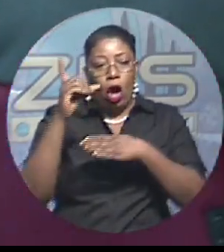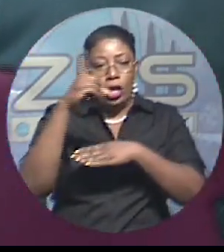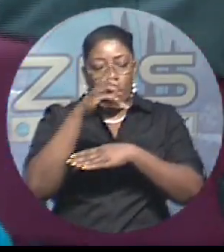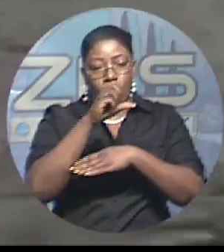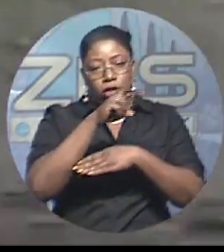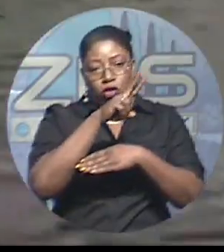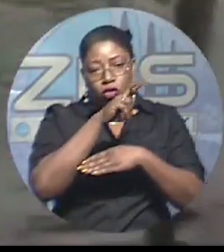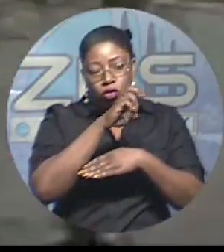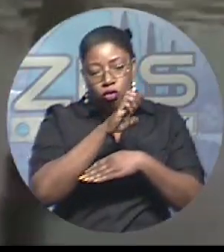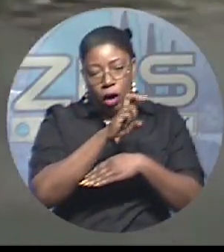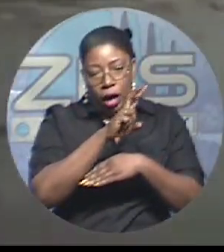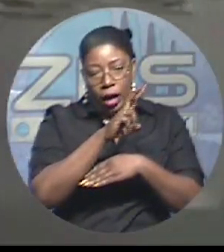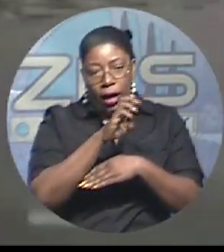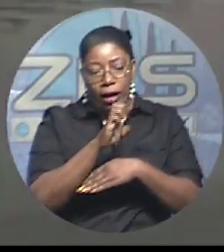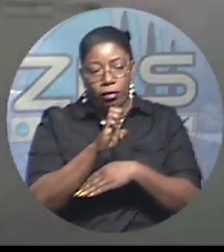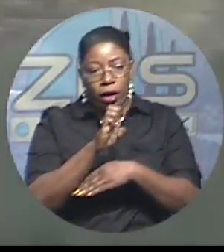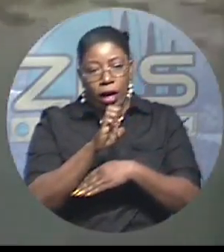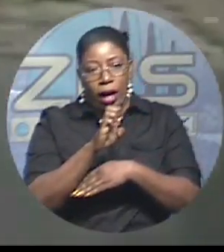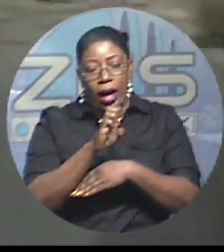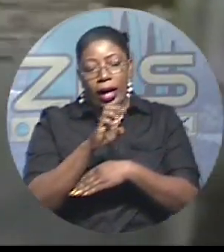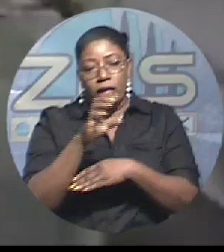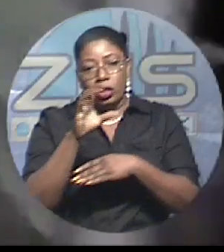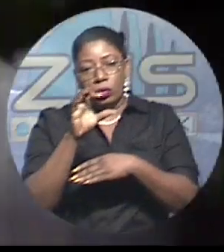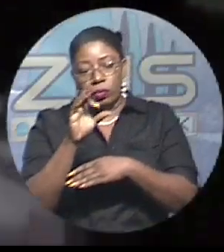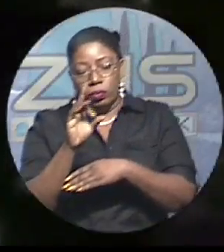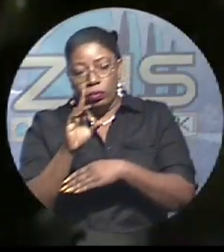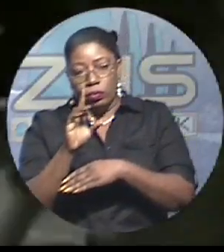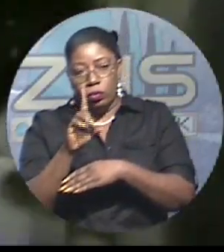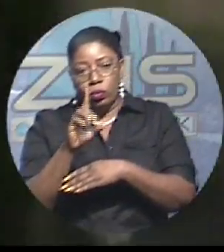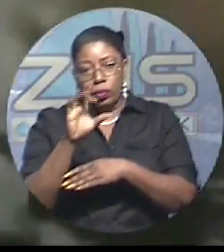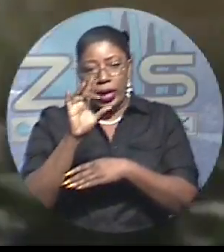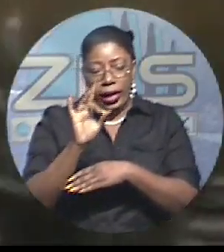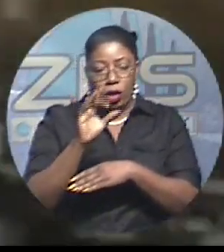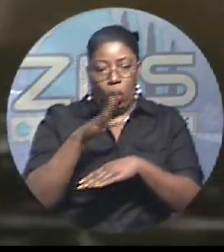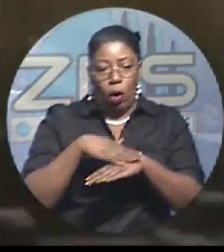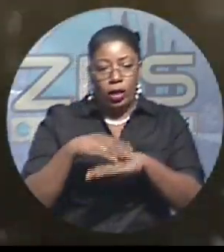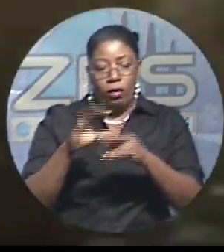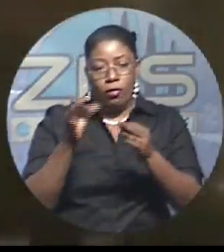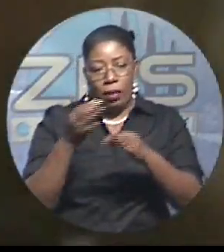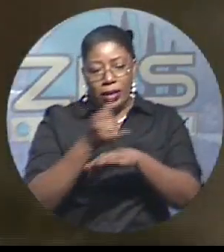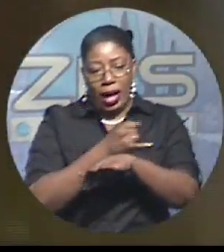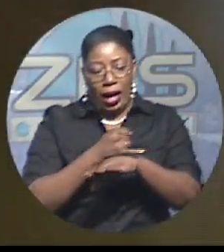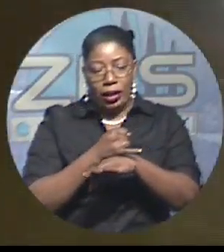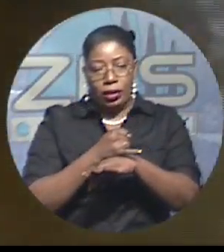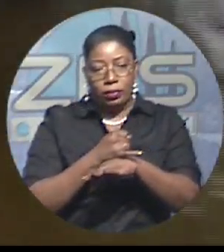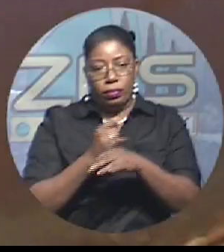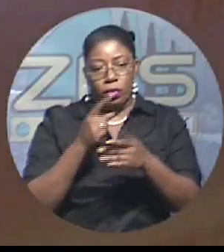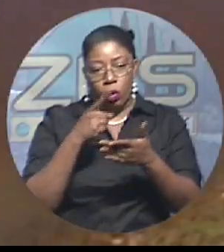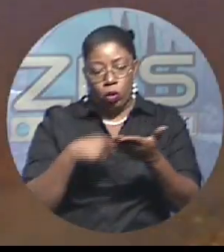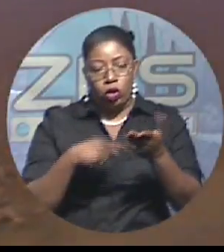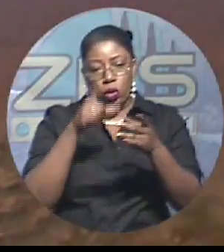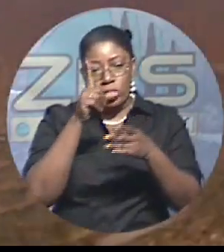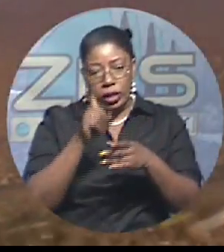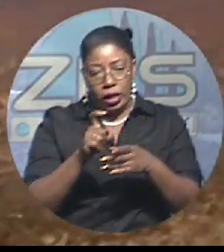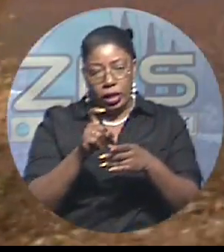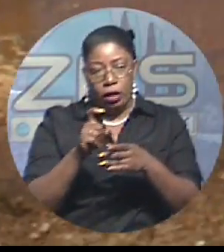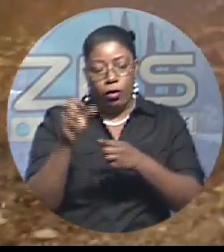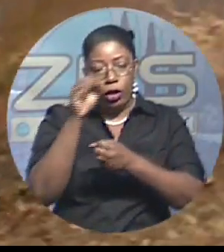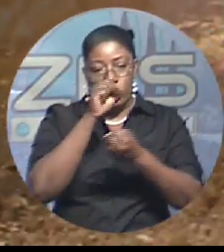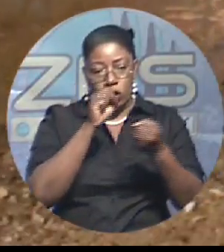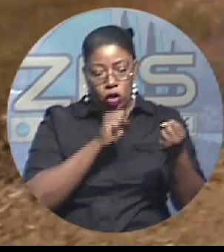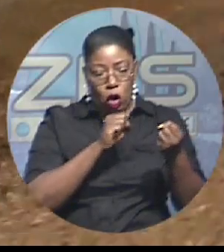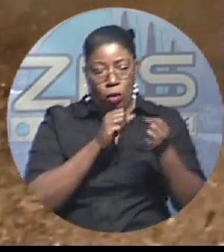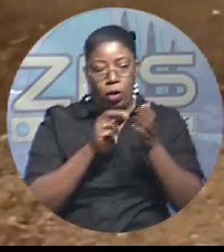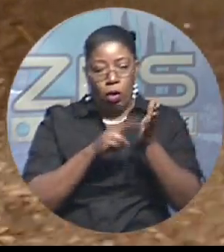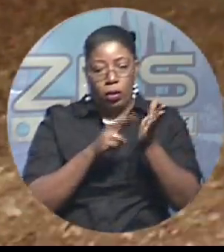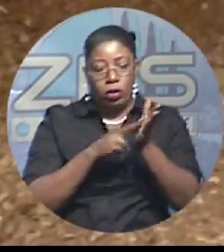and 108 shelters in the Family Islands. For residents who plan to weather the storm, here's what you need to bring. Representatives from the